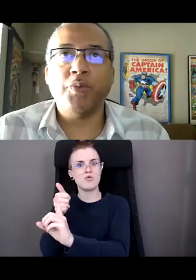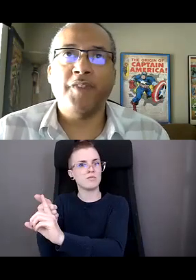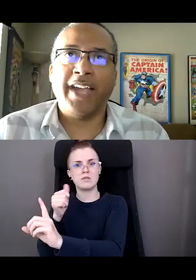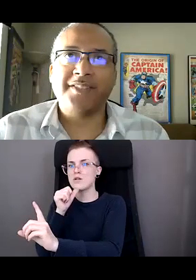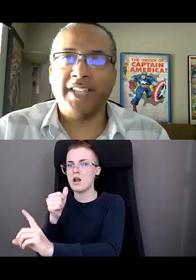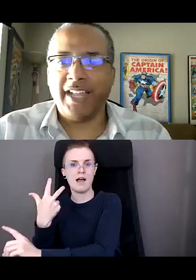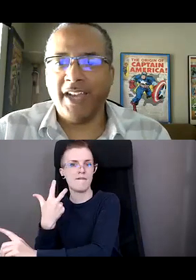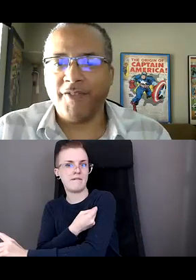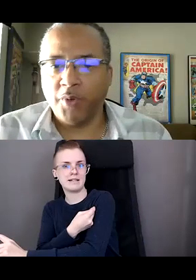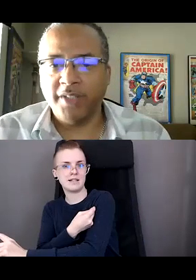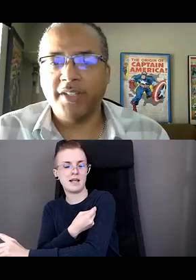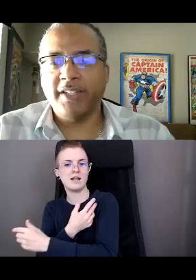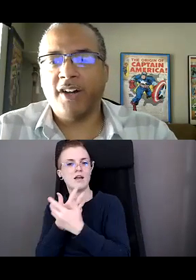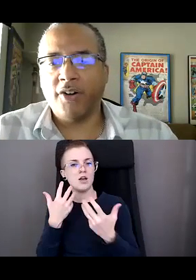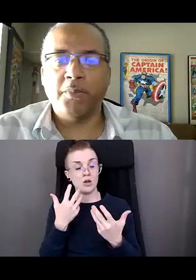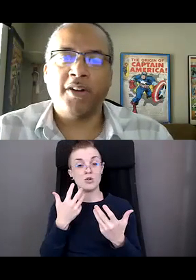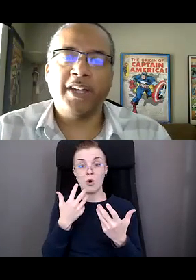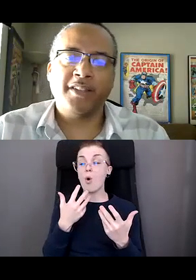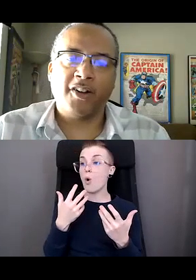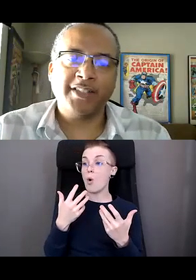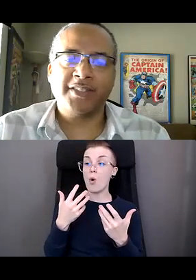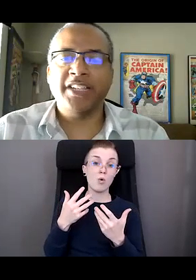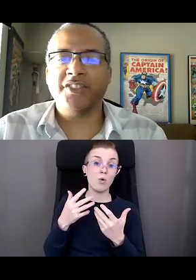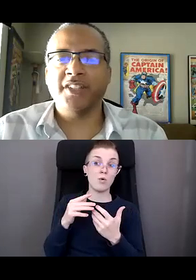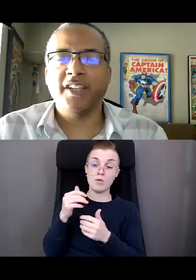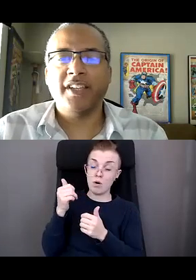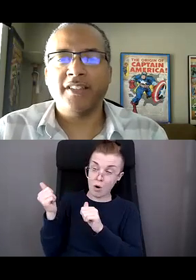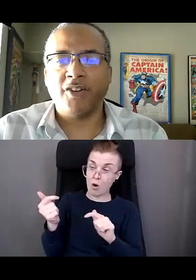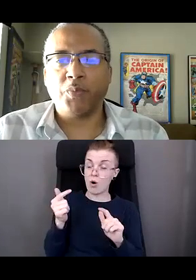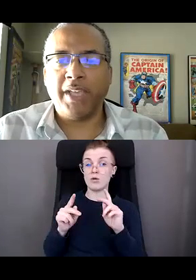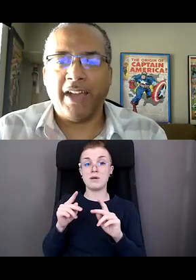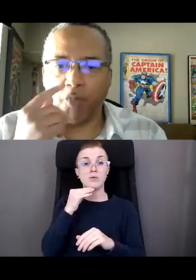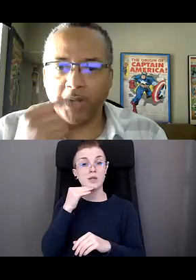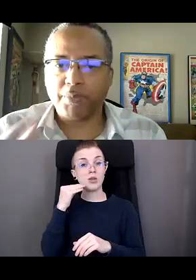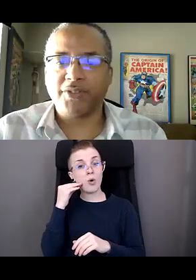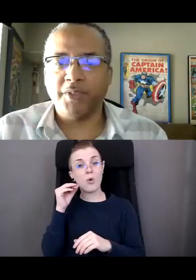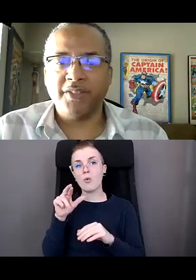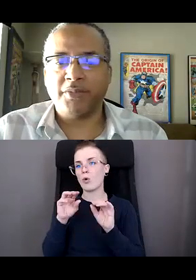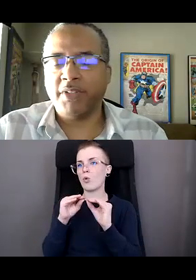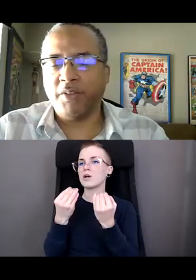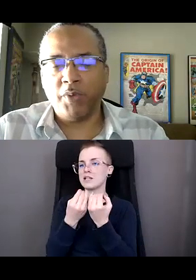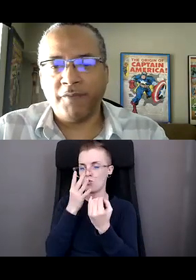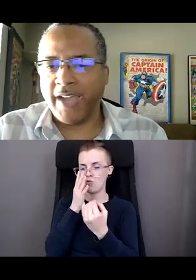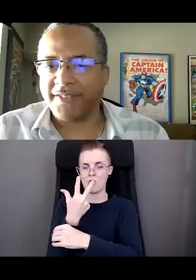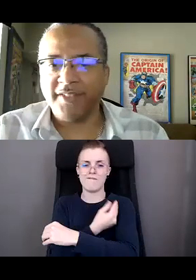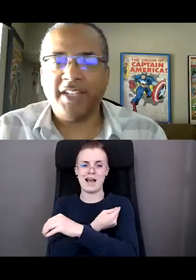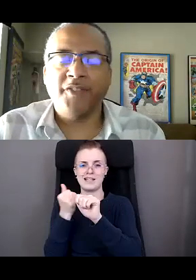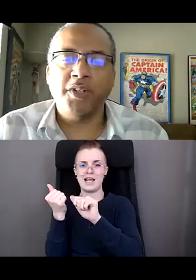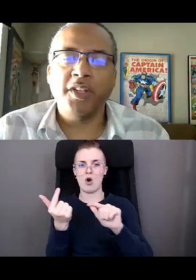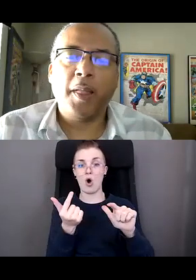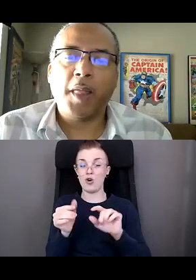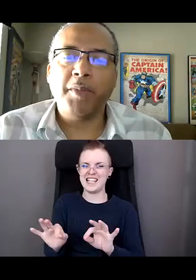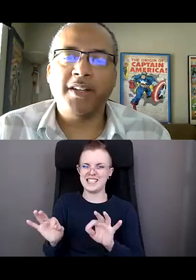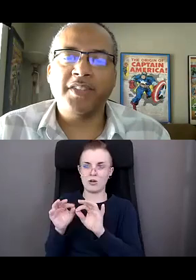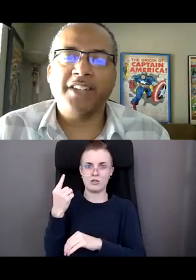that we will vaccinate everyone in the home or at the organization. As long as we have one person with disability, we'll vaccinate